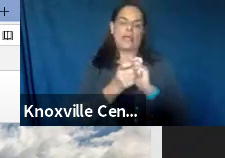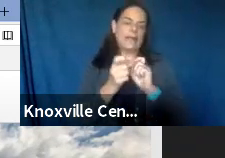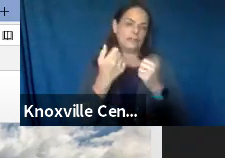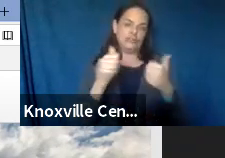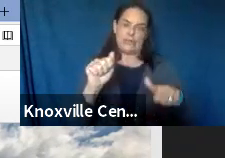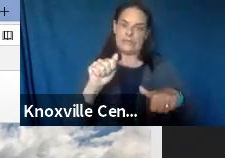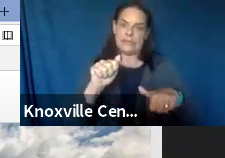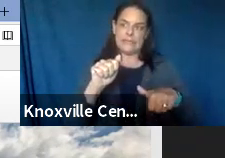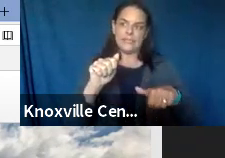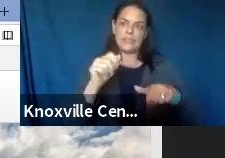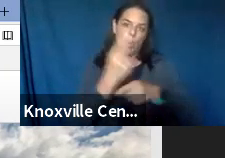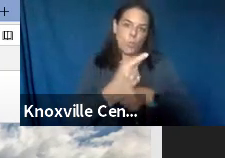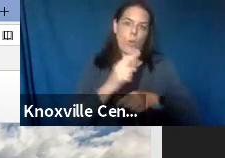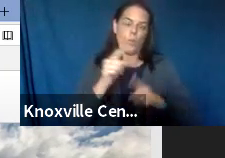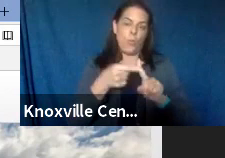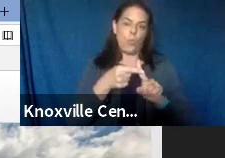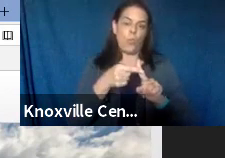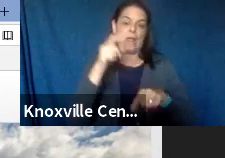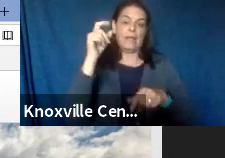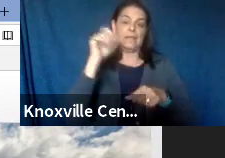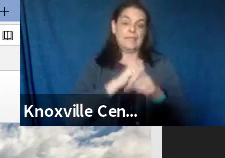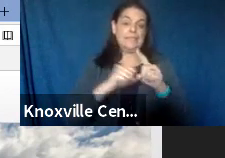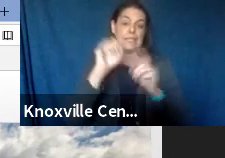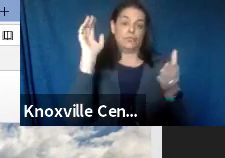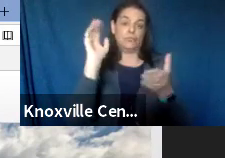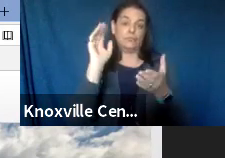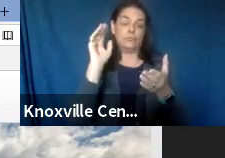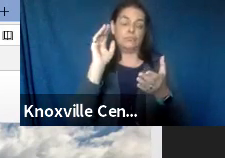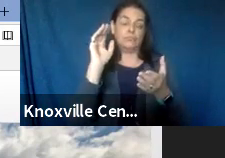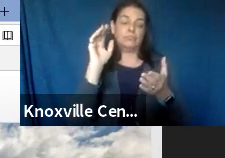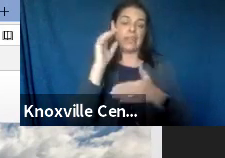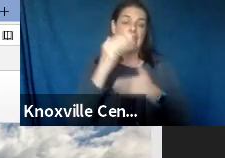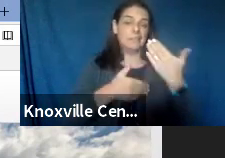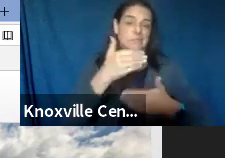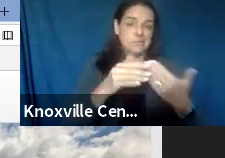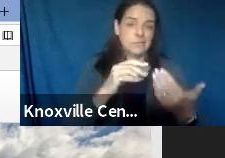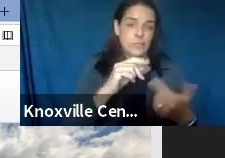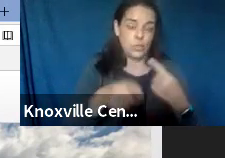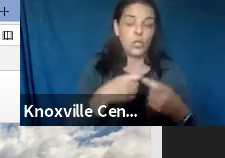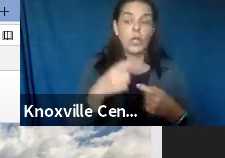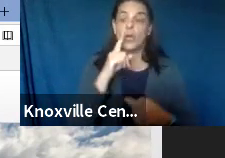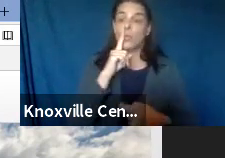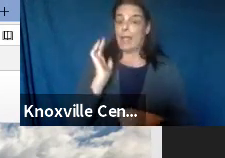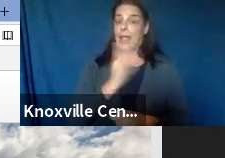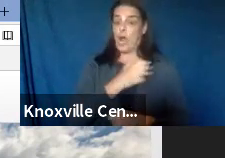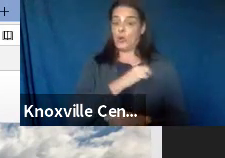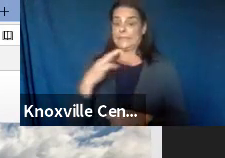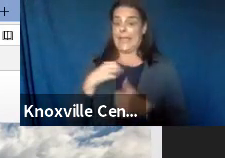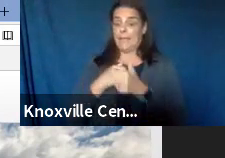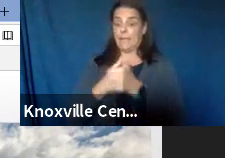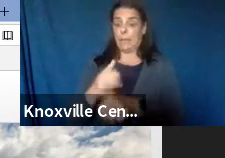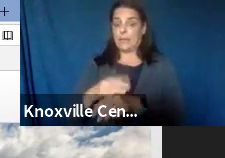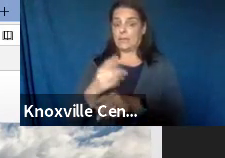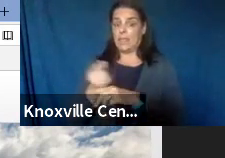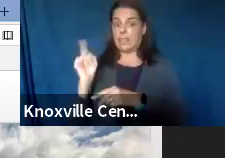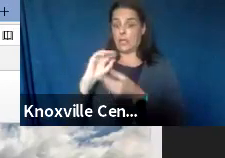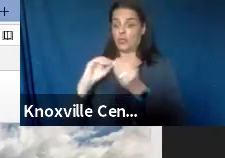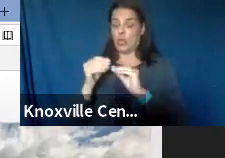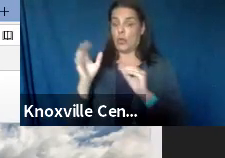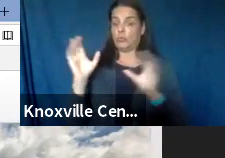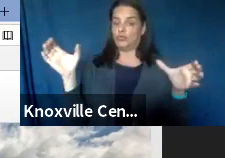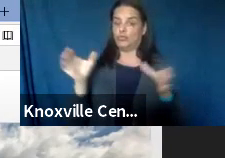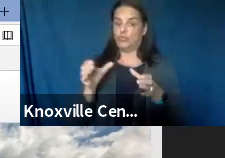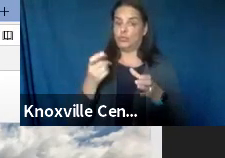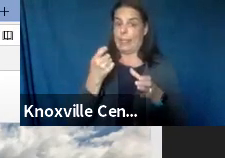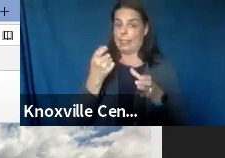situation evolves. We've actually decreased our staffing based on last week's numbers, but we certainly can increase that